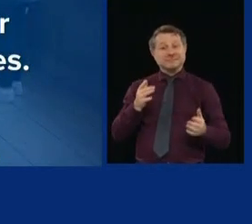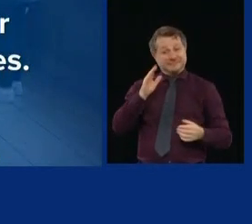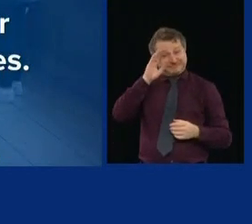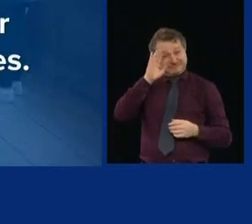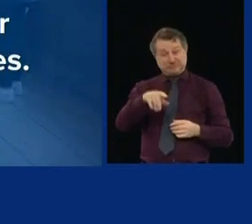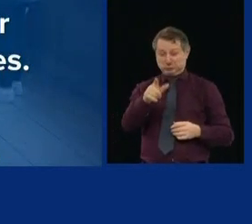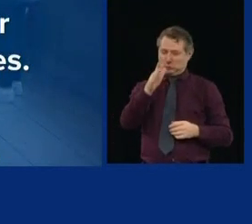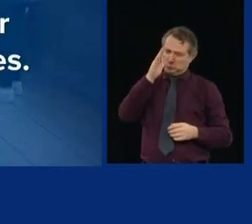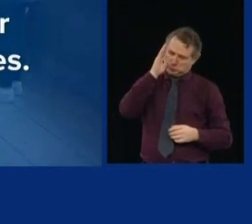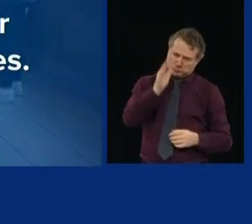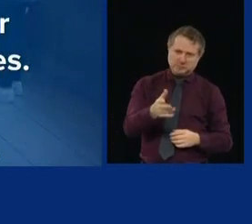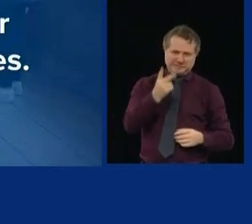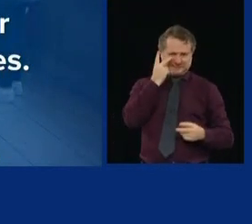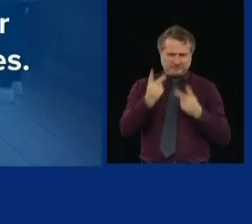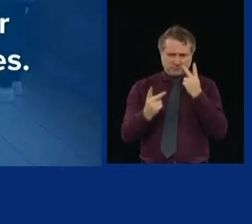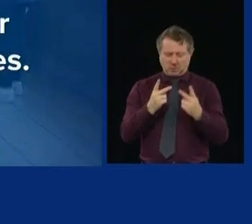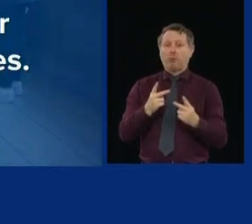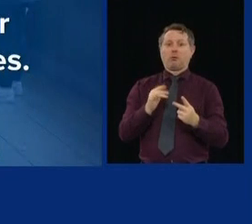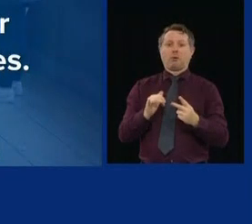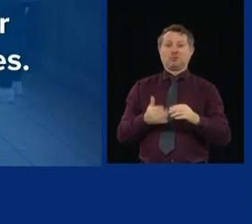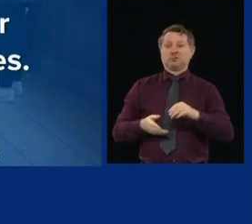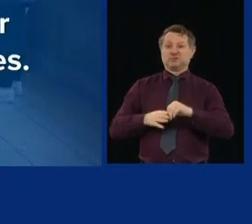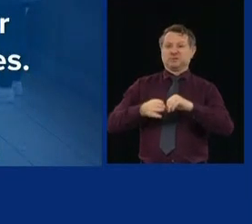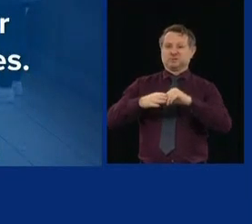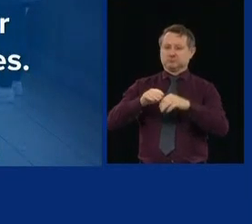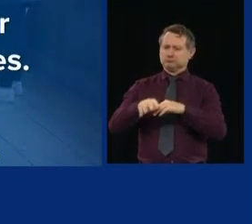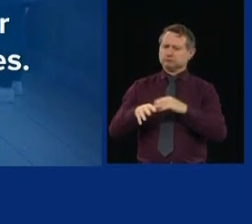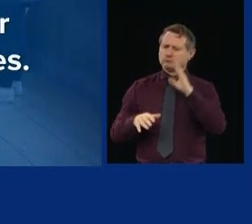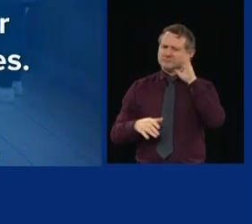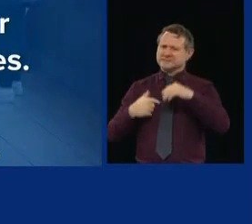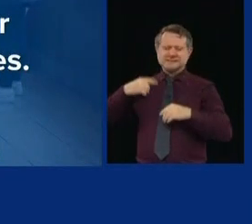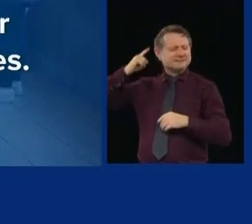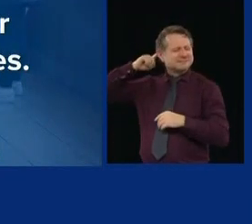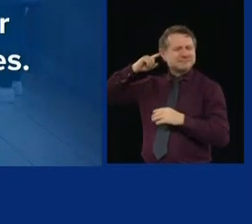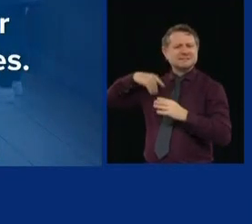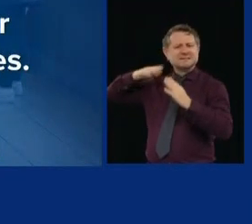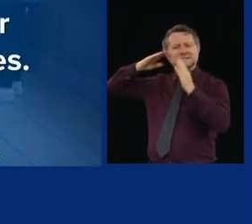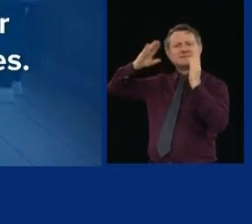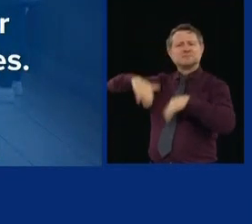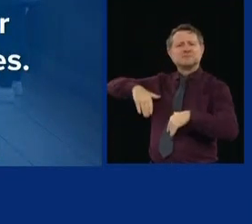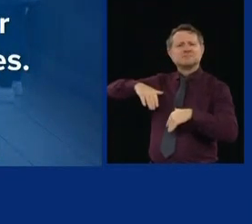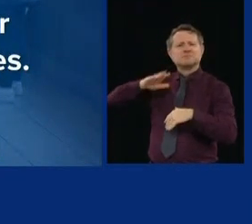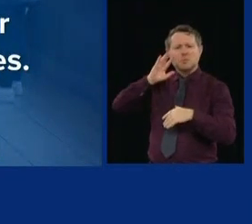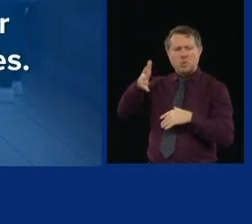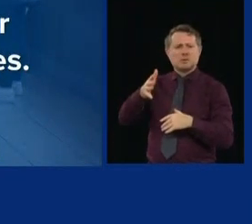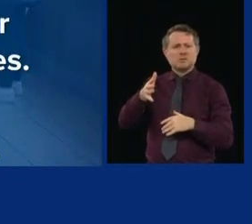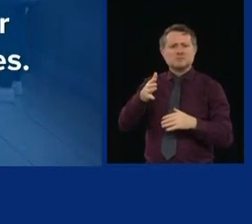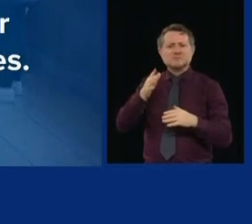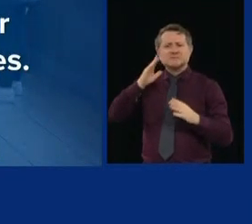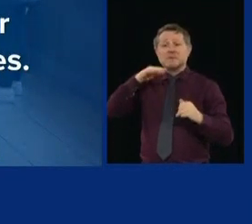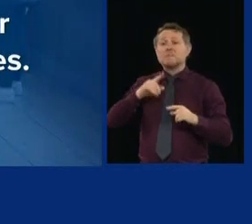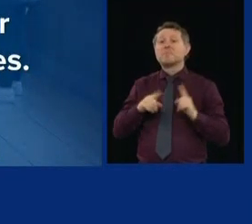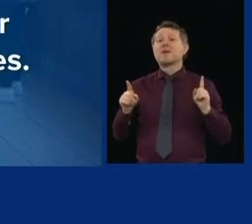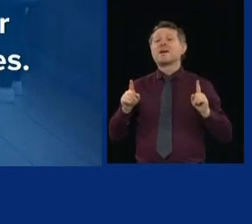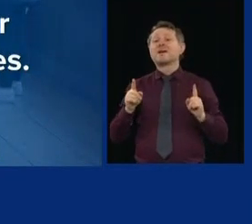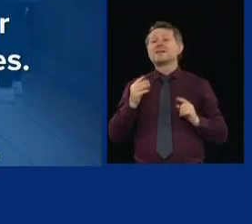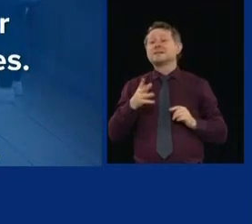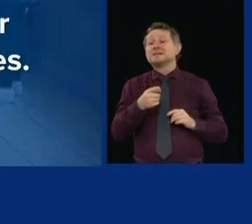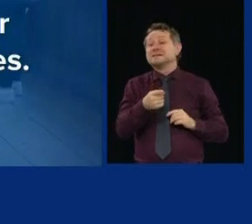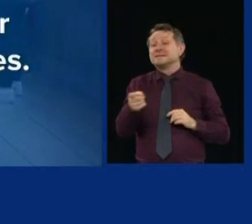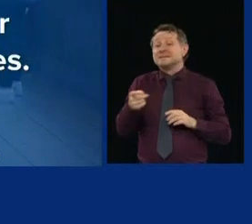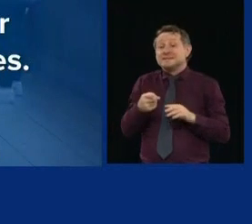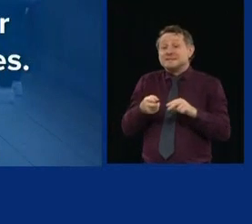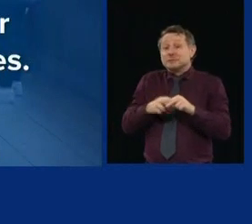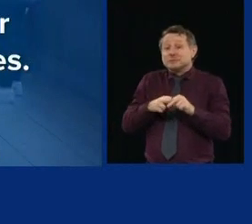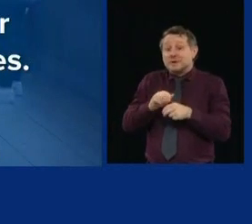We expect to see an increase, but that increase has to be monitored and has to